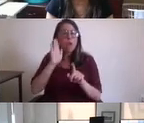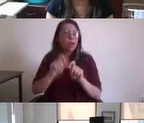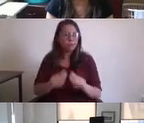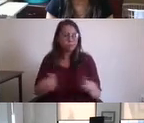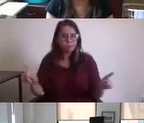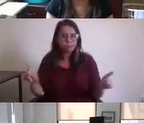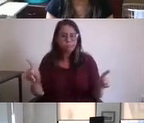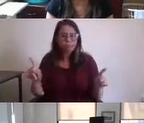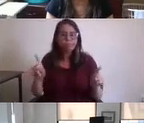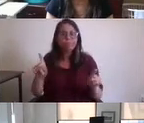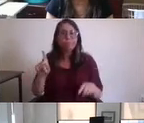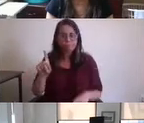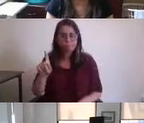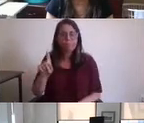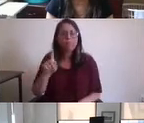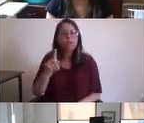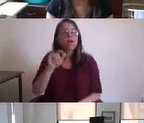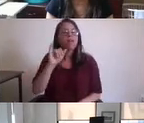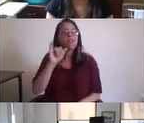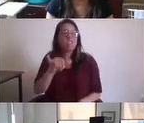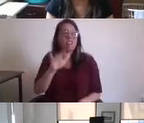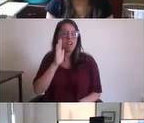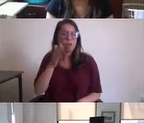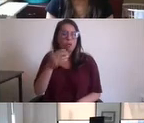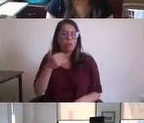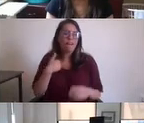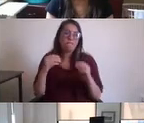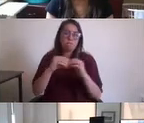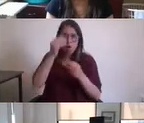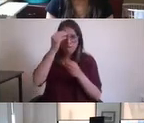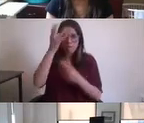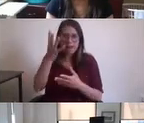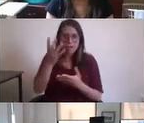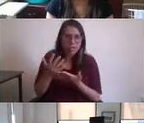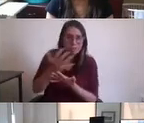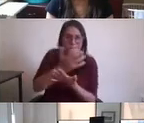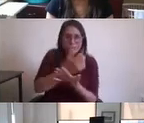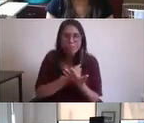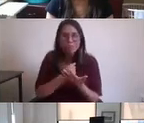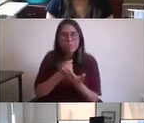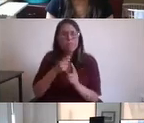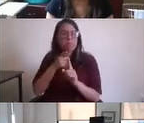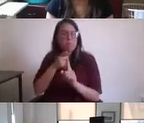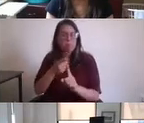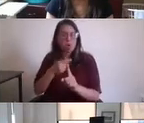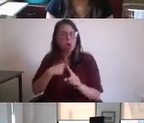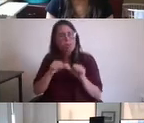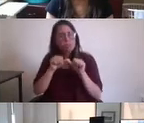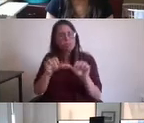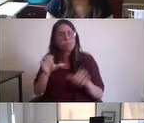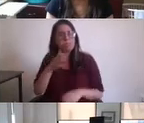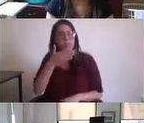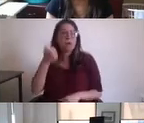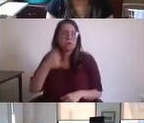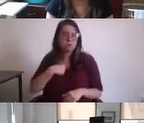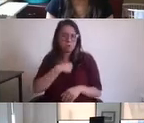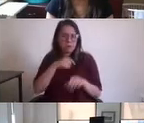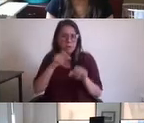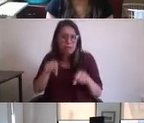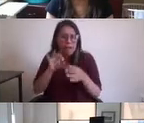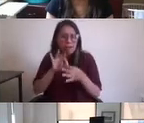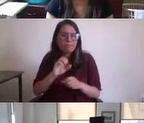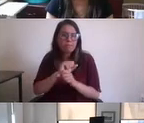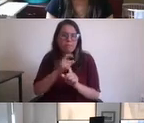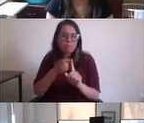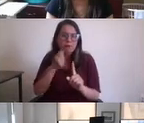will get a list of additional information. So we will be able to do the best job we can as far as work